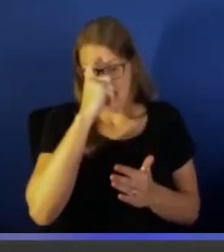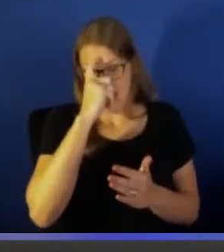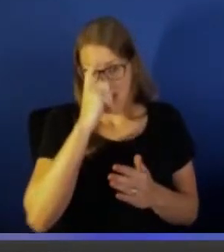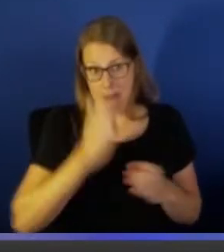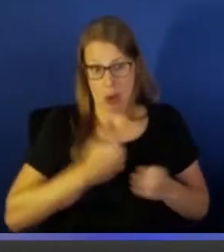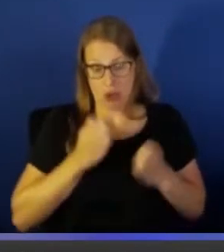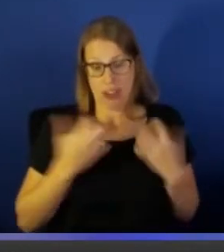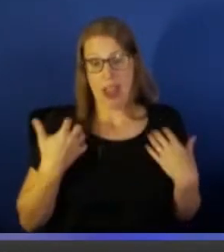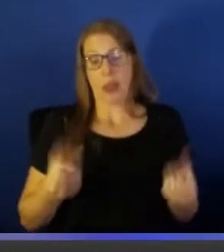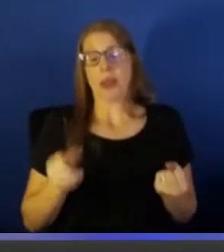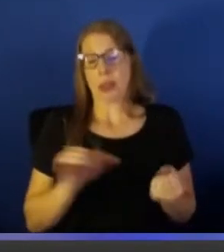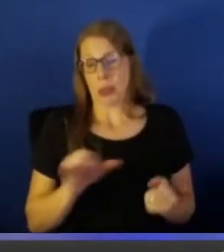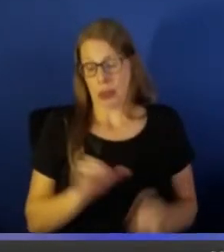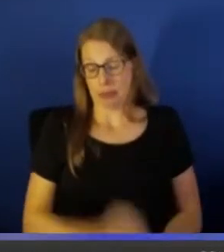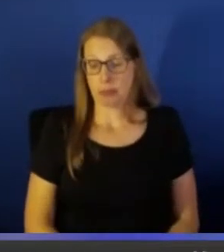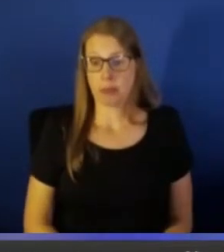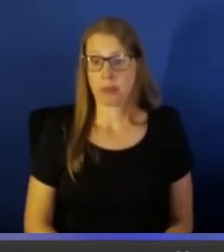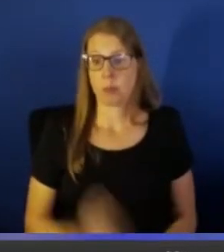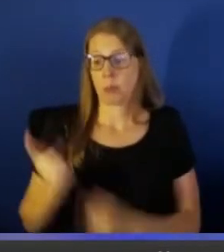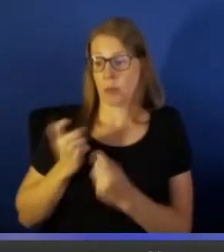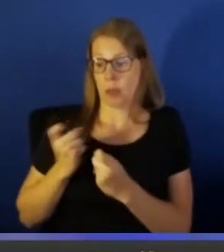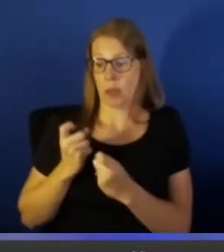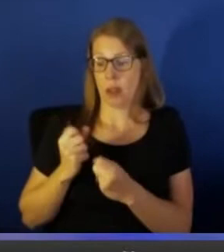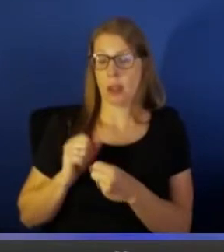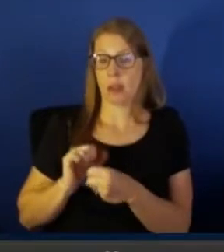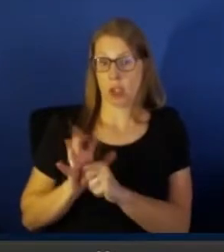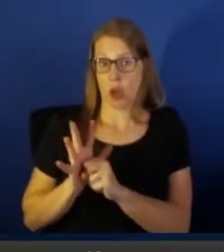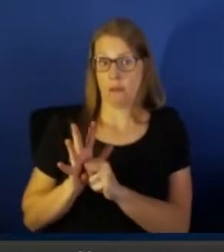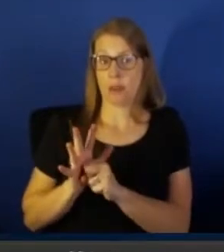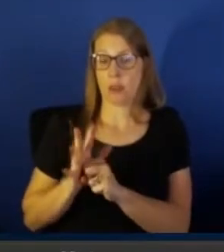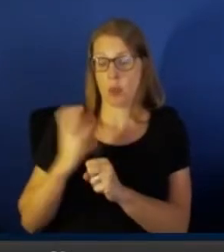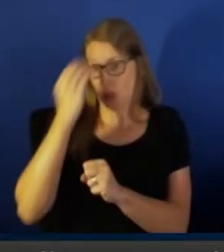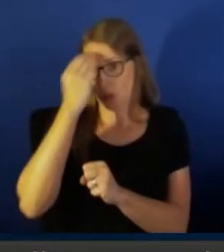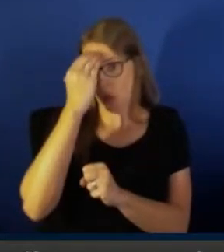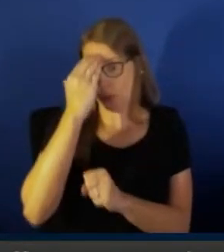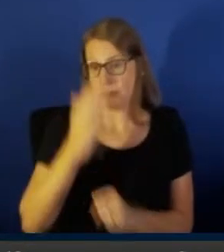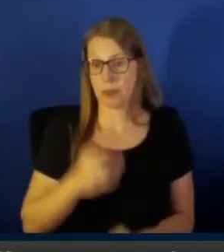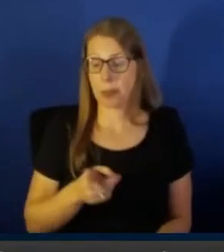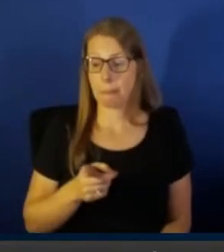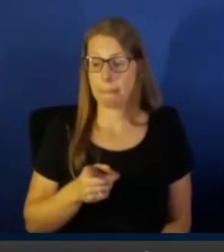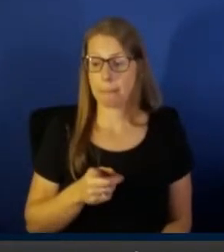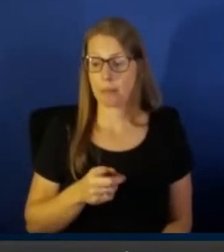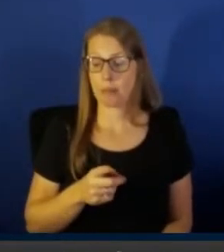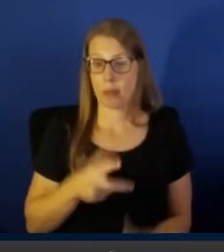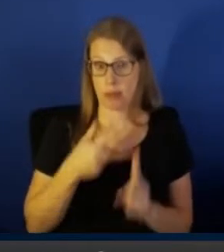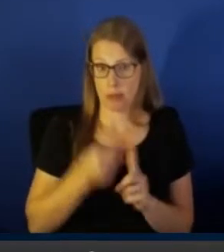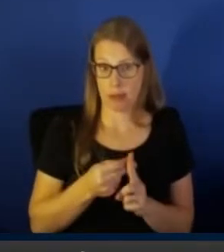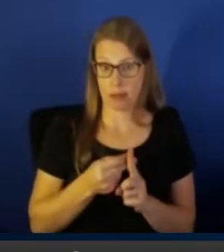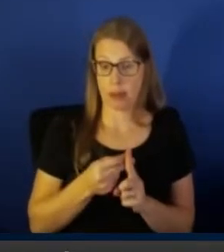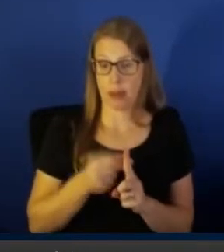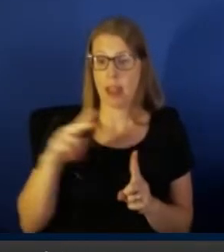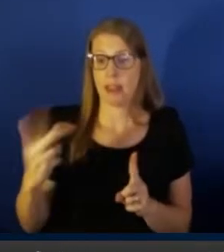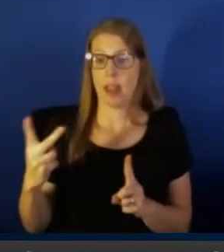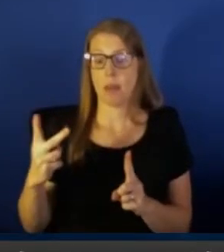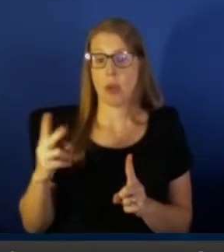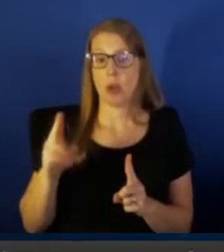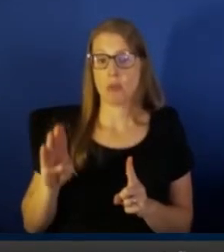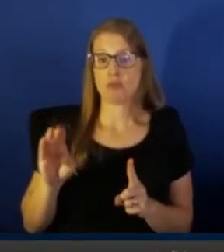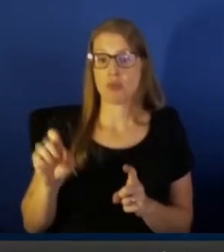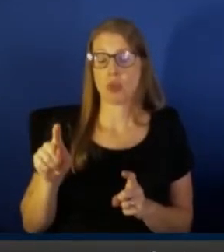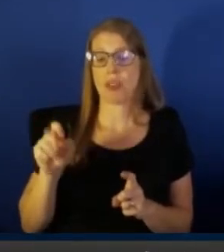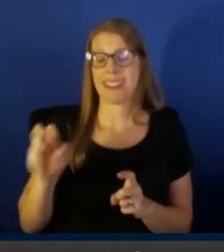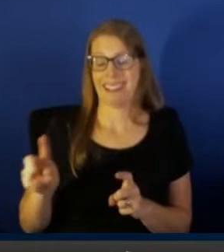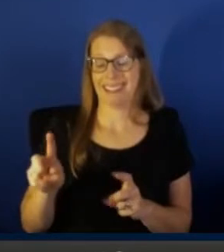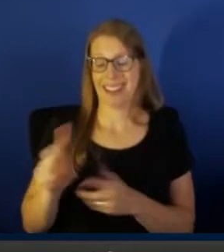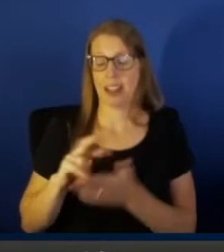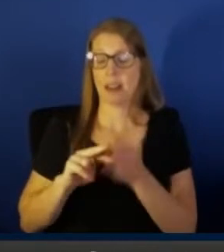of questions coming in, Dr. Hawkinson, for you. A lot of people wanting, they're saying that they have been vaxxed and double boosted, but they're still getting COVID. Can